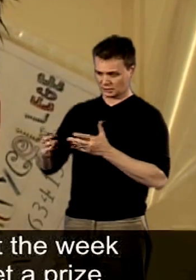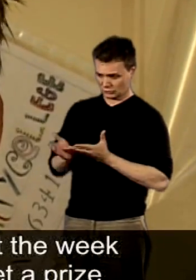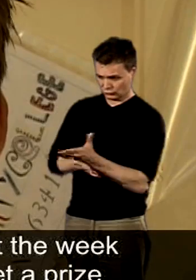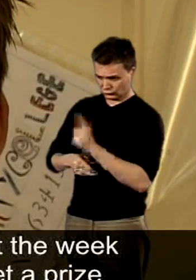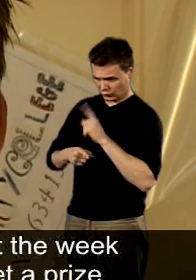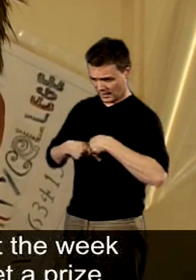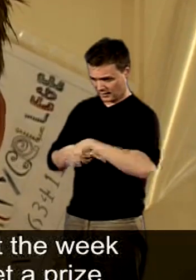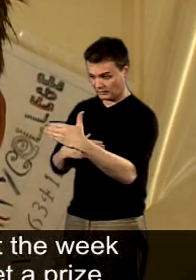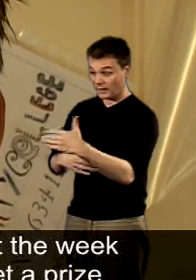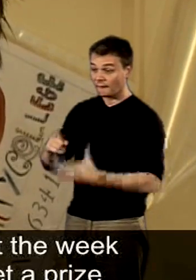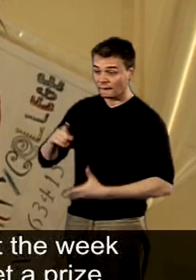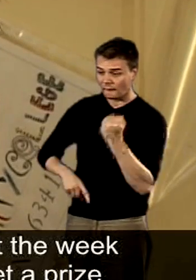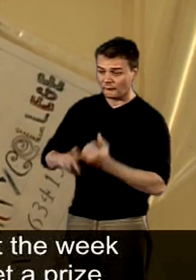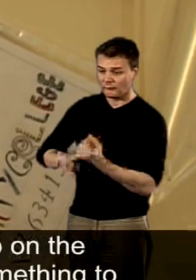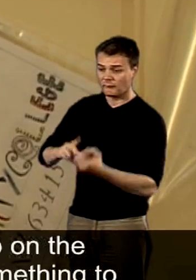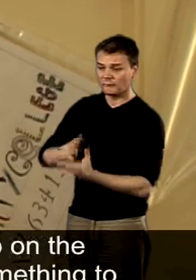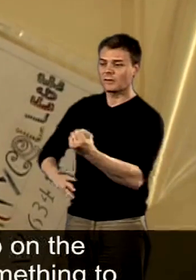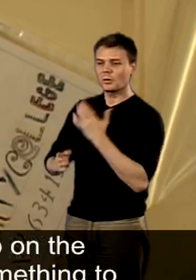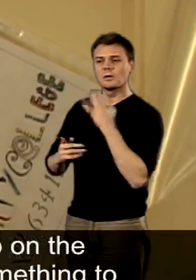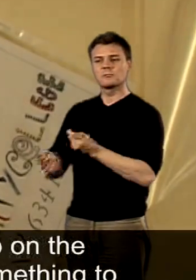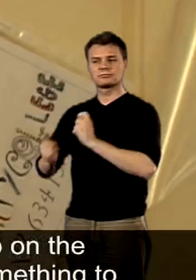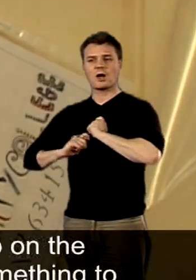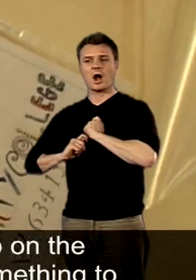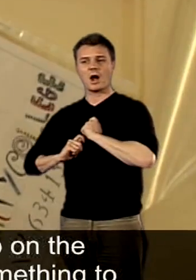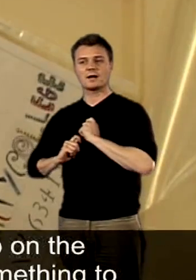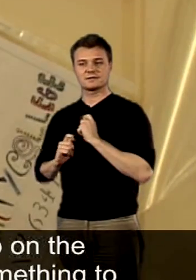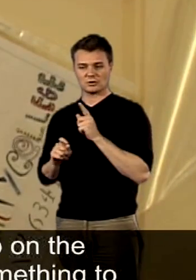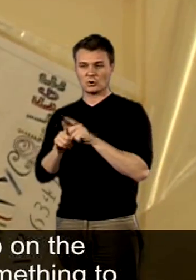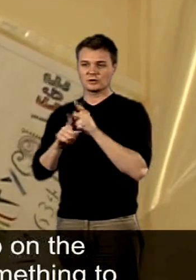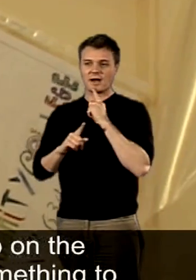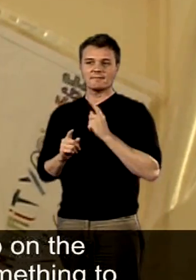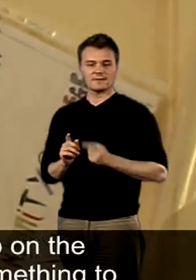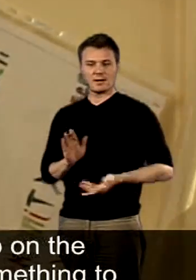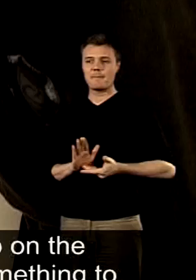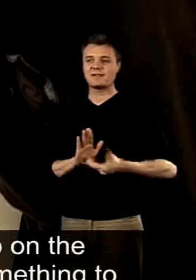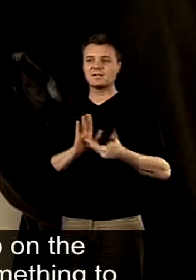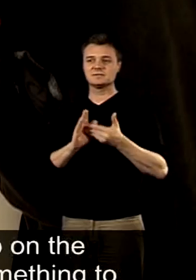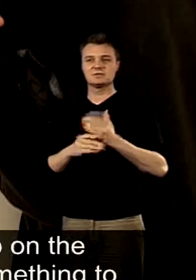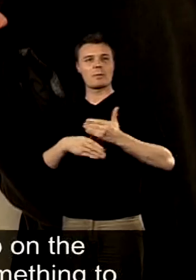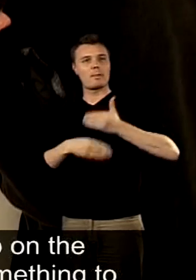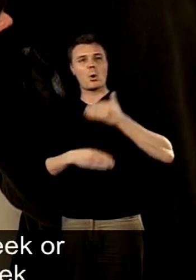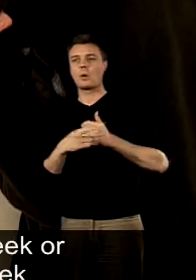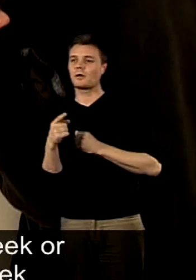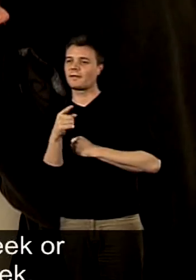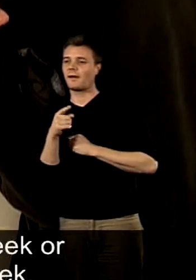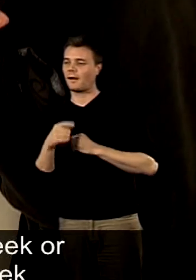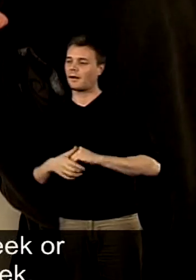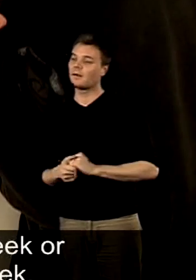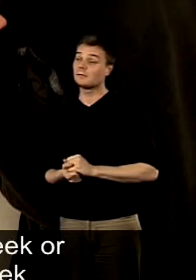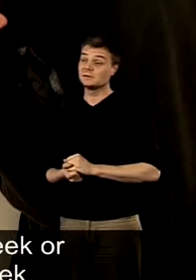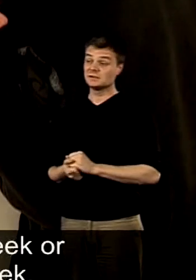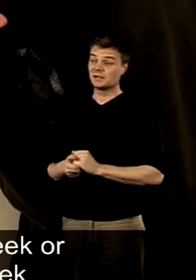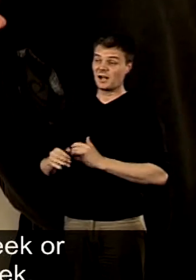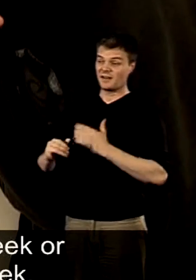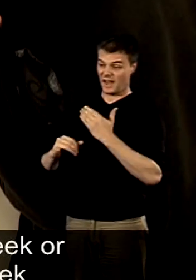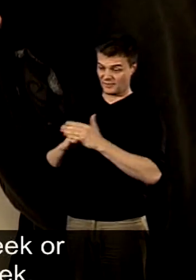hit those targets, you'll get prize and that, and you'll get merits go up on the board over there, because you've got something to look forward to at the end